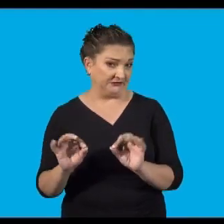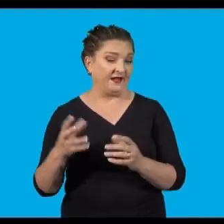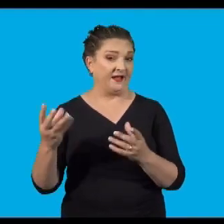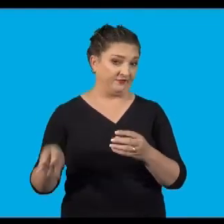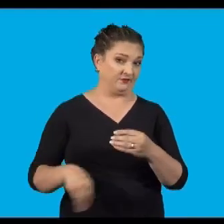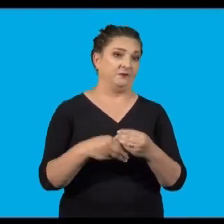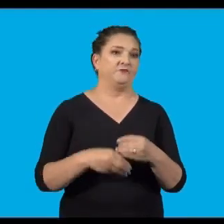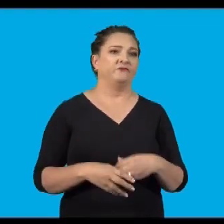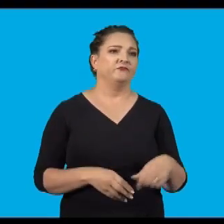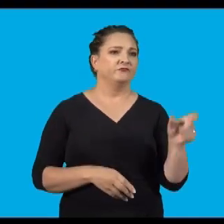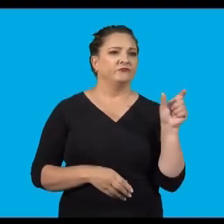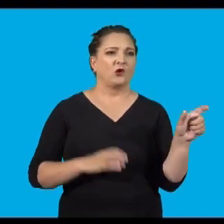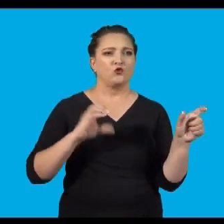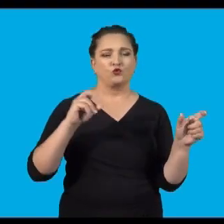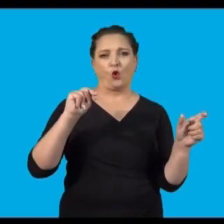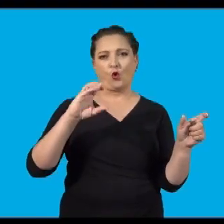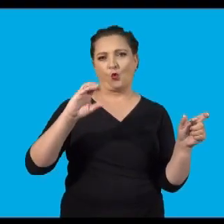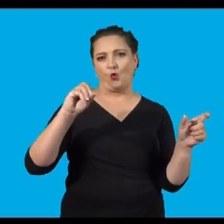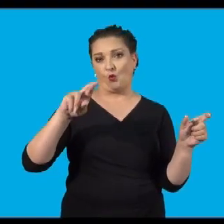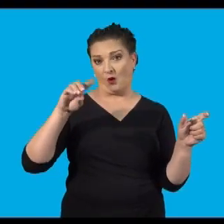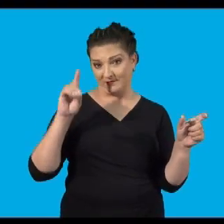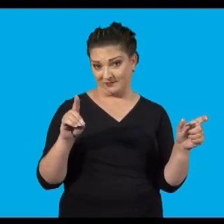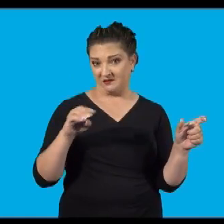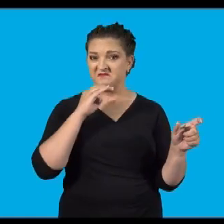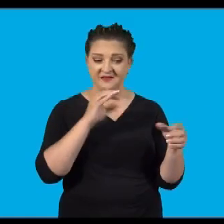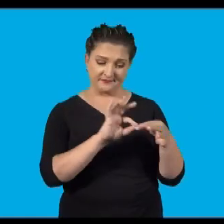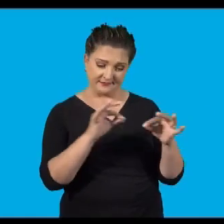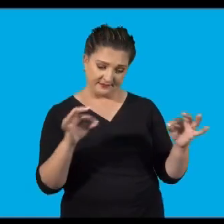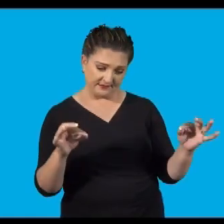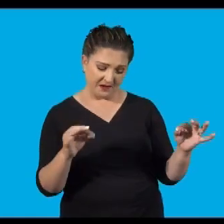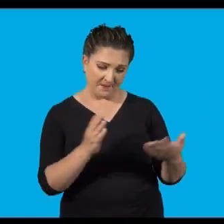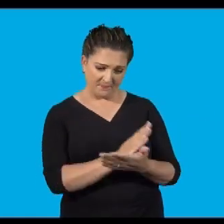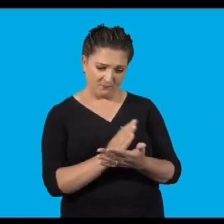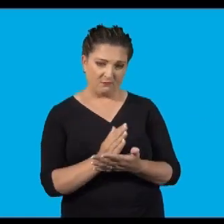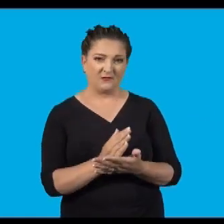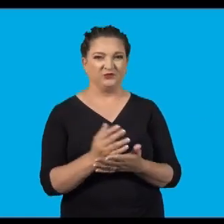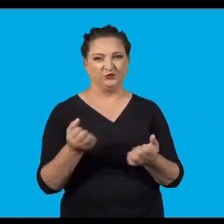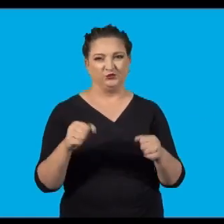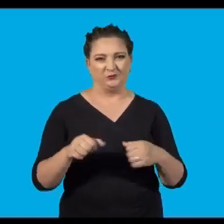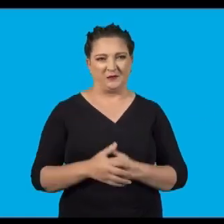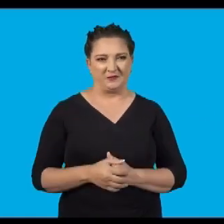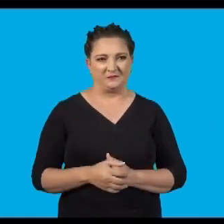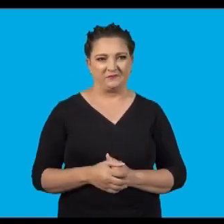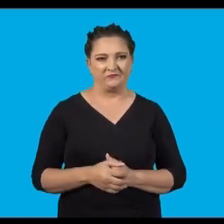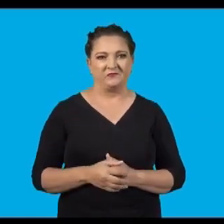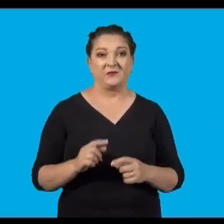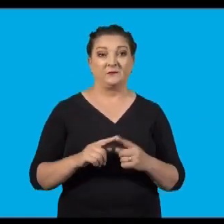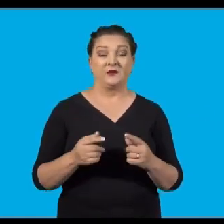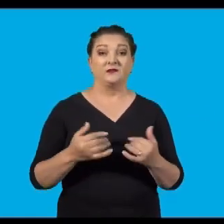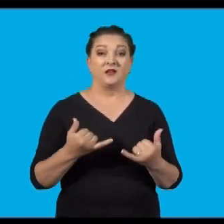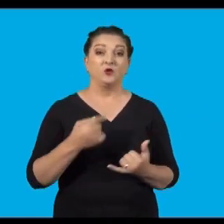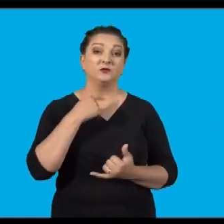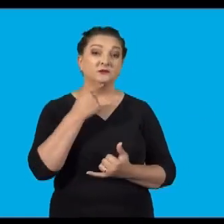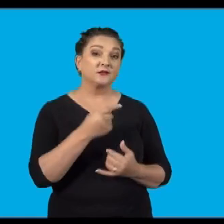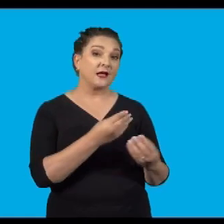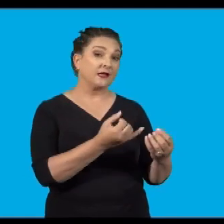right? Concord was the agreement between the parts of a sentence. For us, primarily, it was the